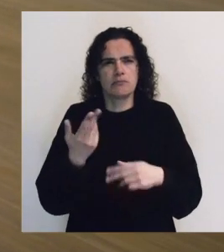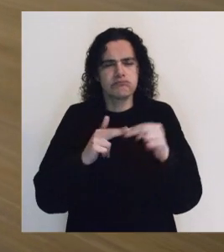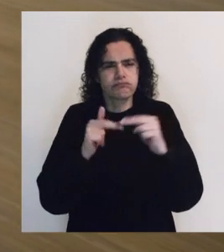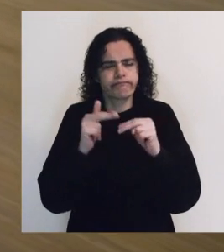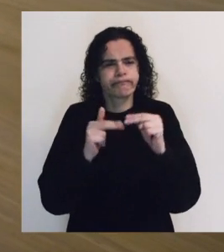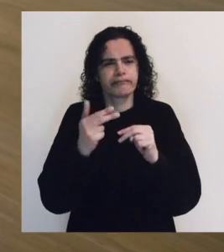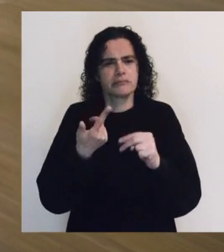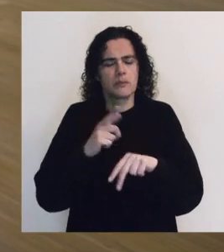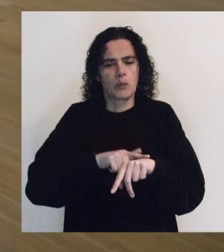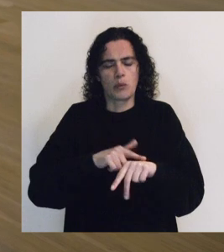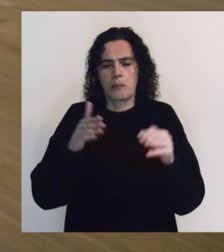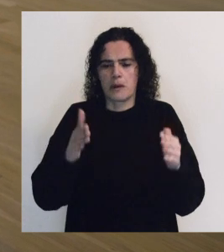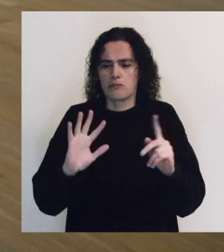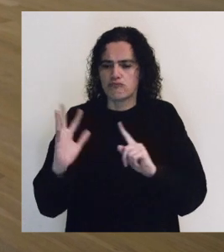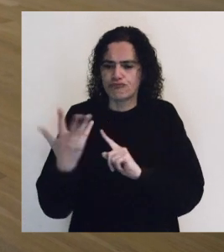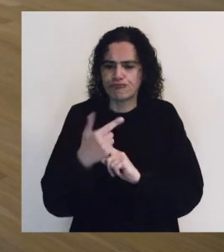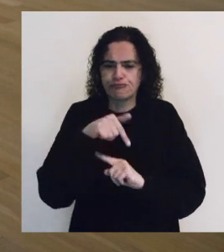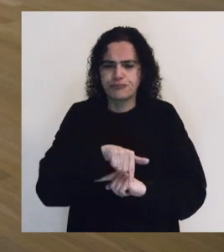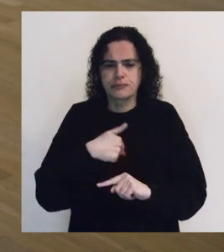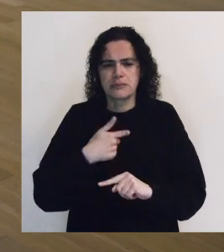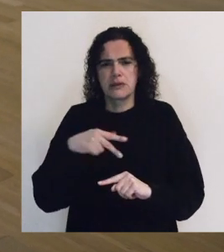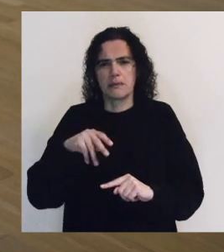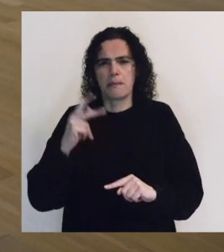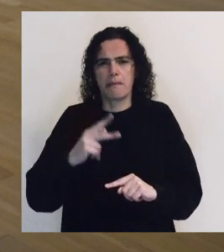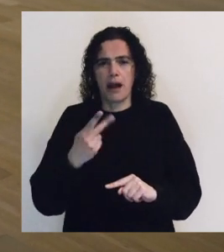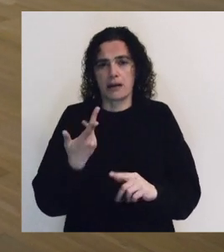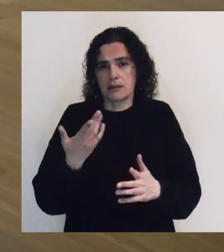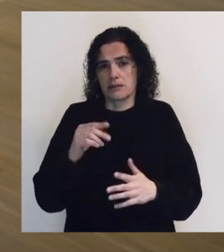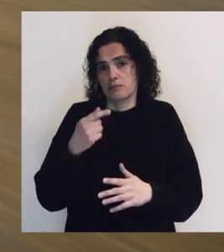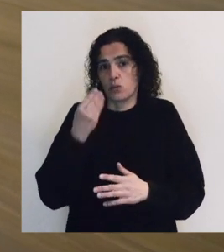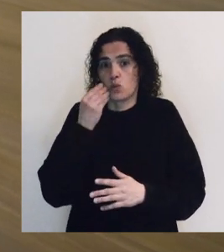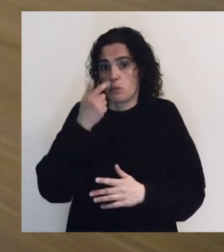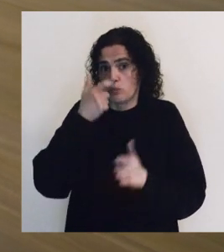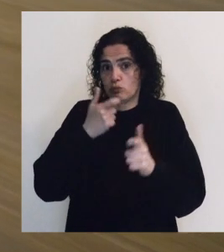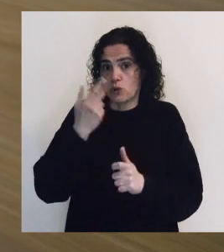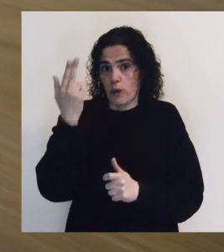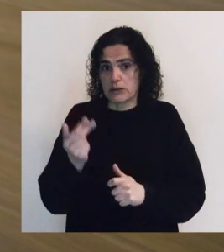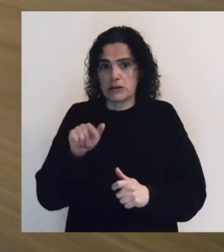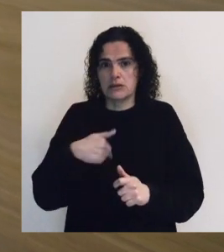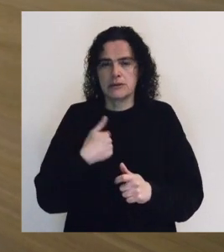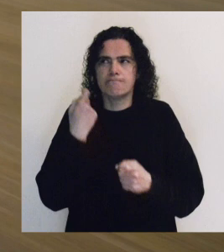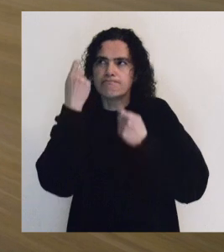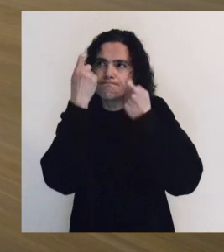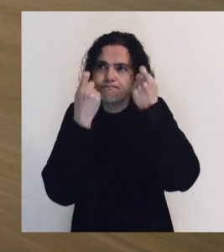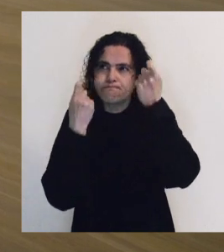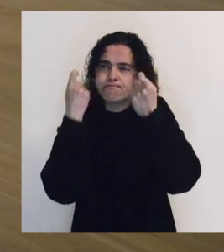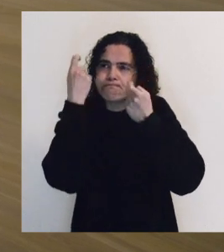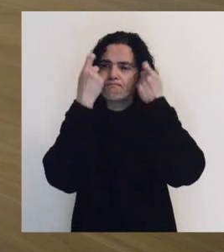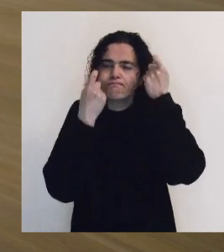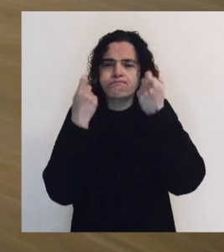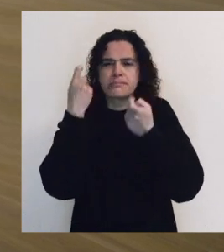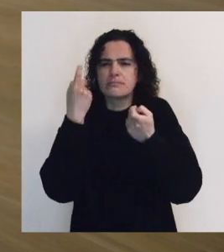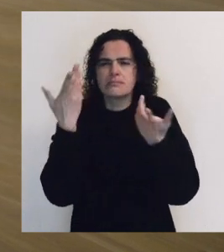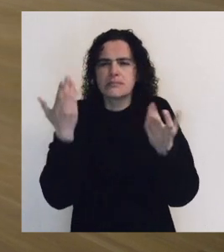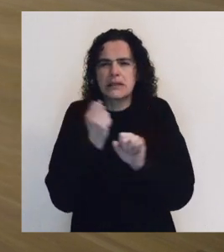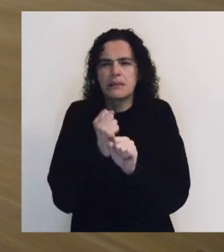built around this moment when Mark Bradford, as an artist, was processing